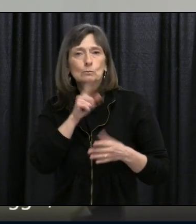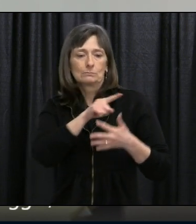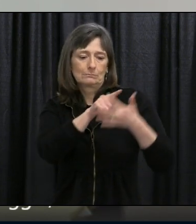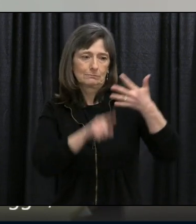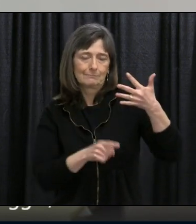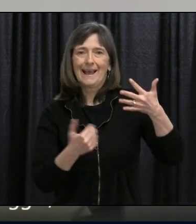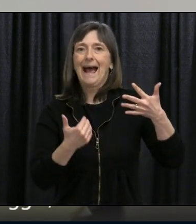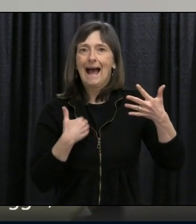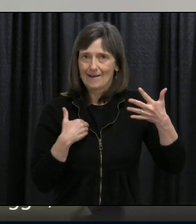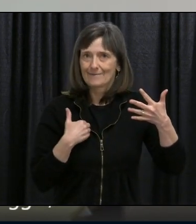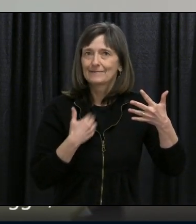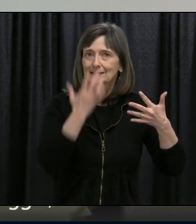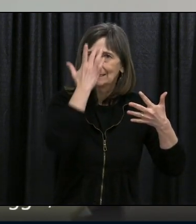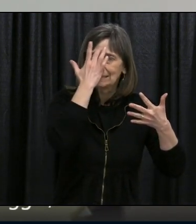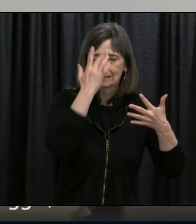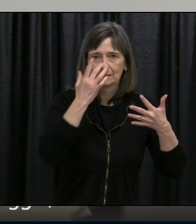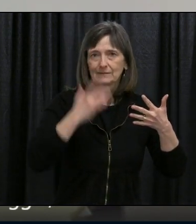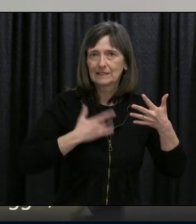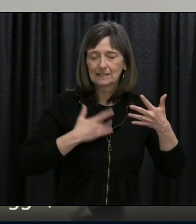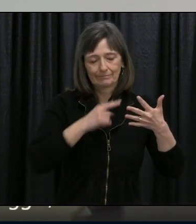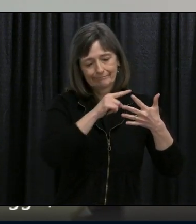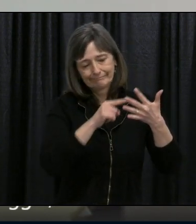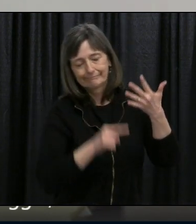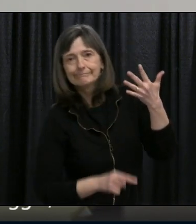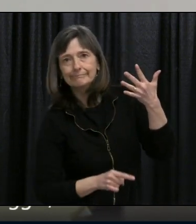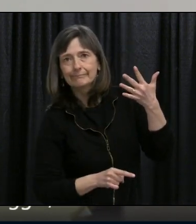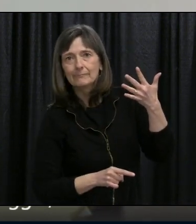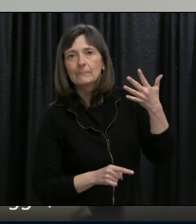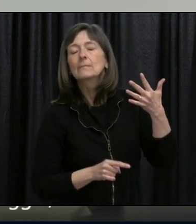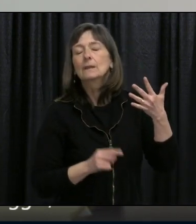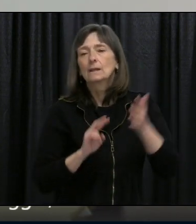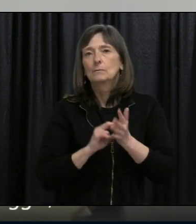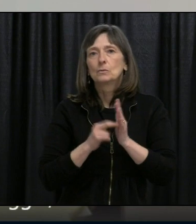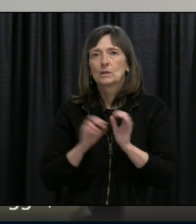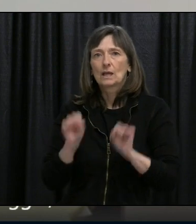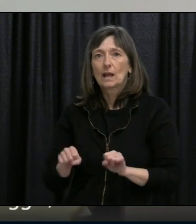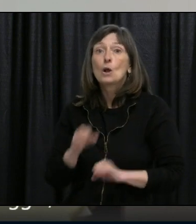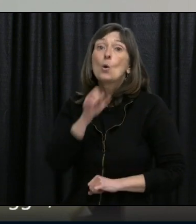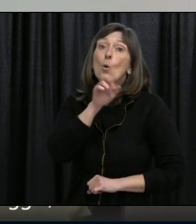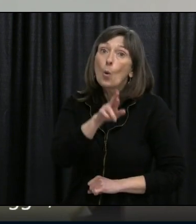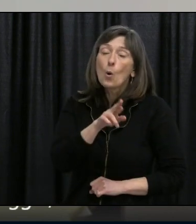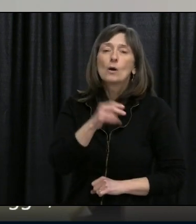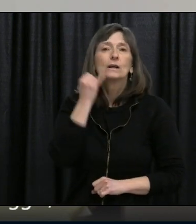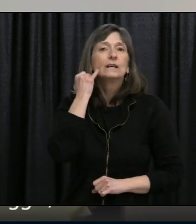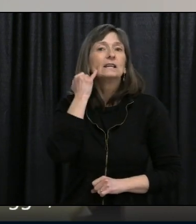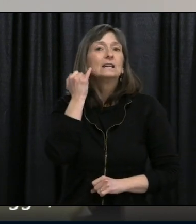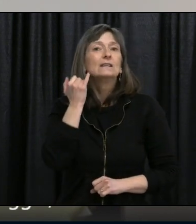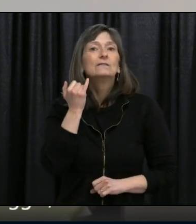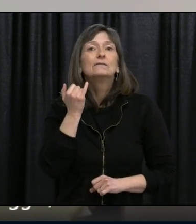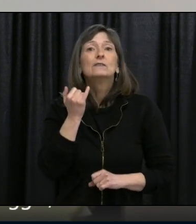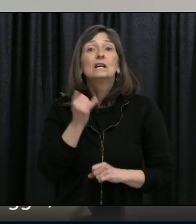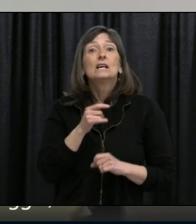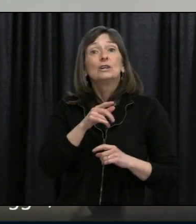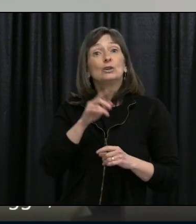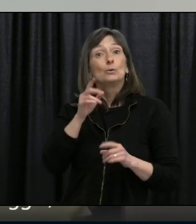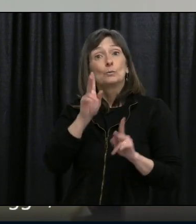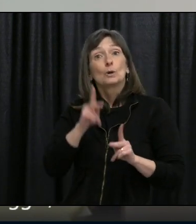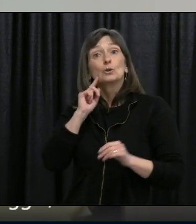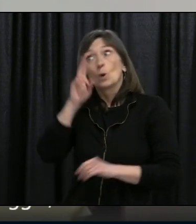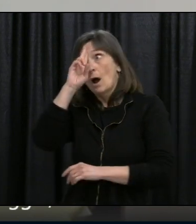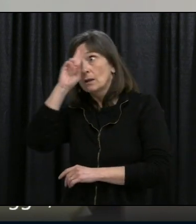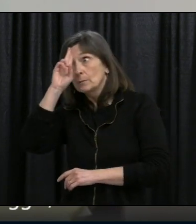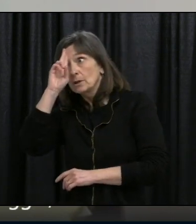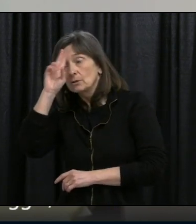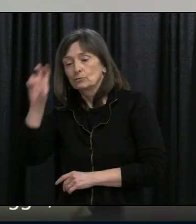diagnostic test is useful. So we've used it for people who would be transferring from acute care to long-term care. We've used it